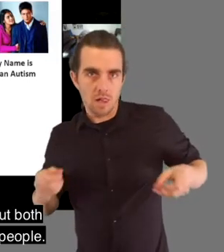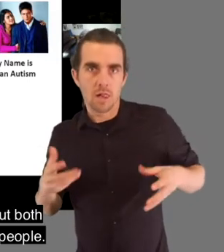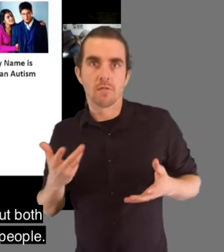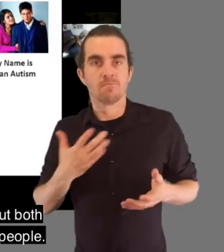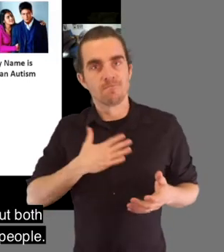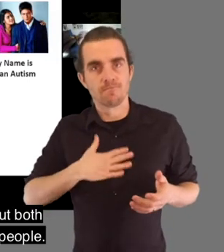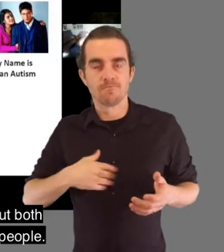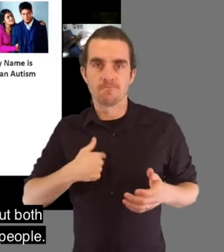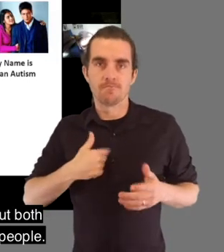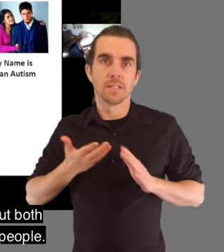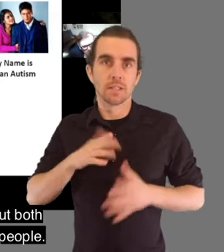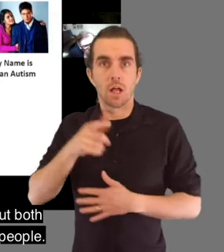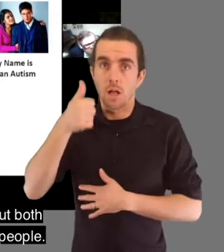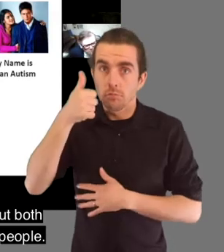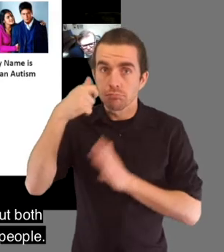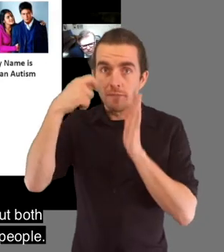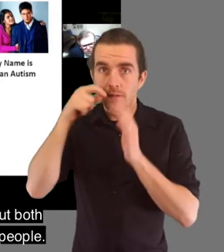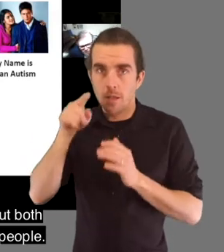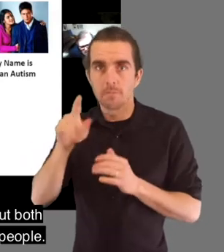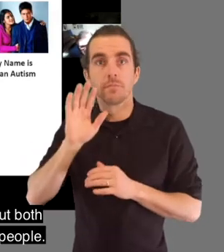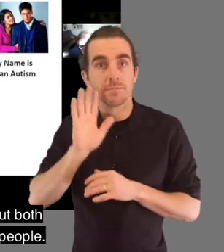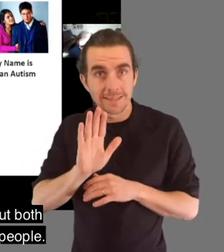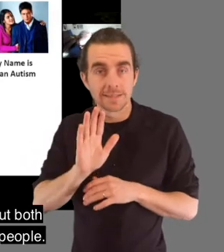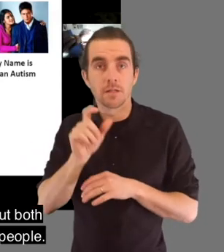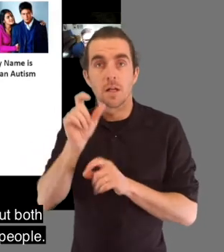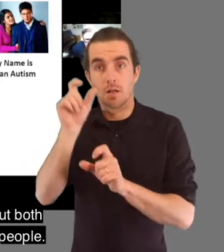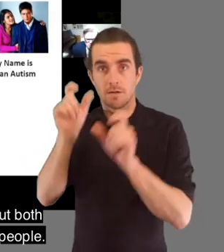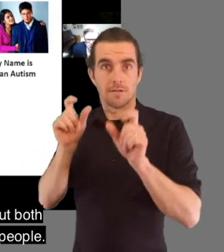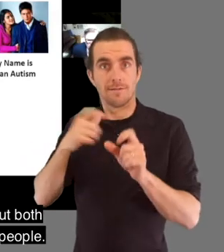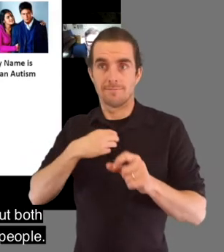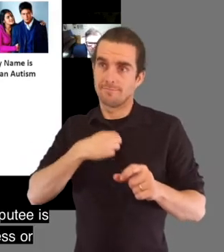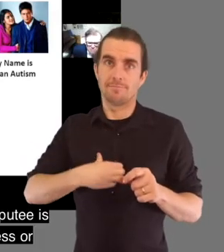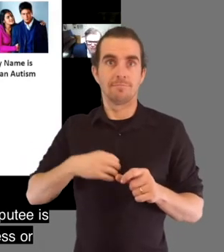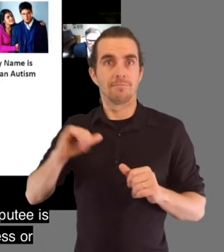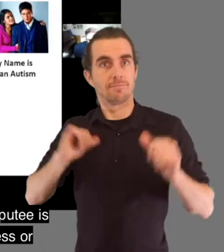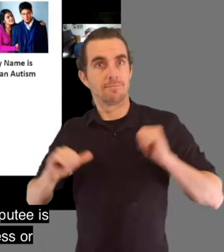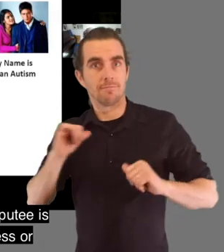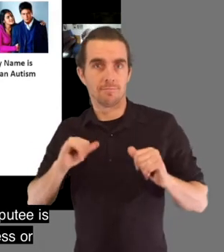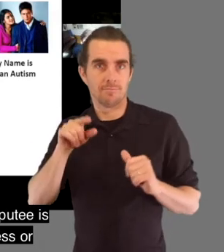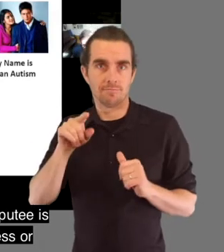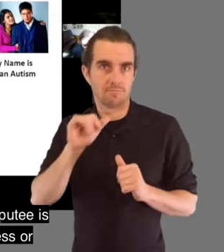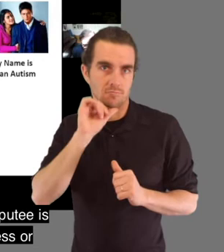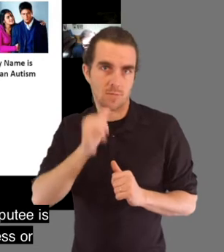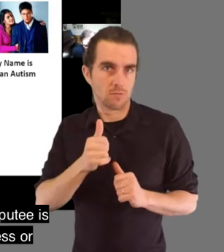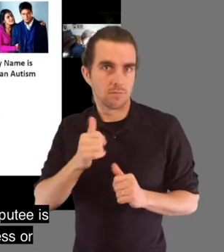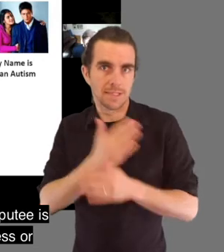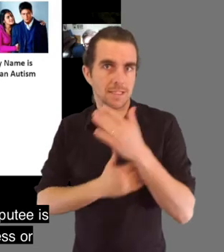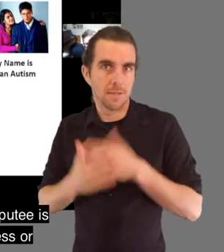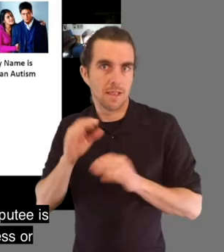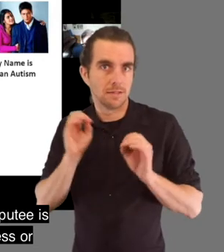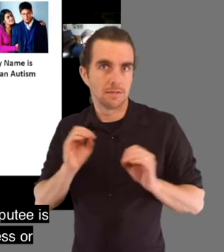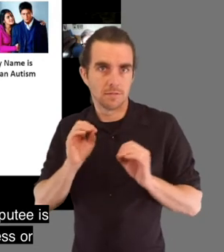to kill himself becomes quite good. But both characters not played by disabled people. Or Rust and Bone, where a double